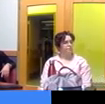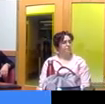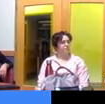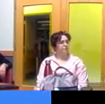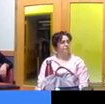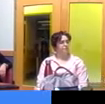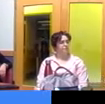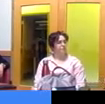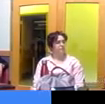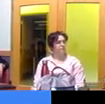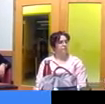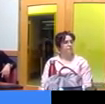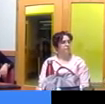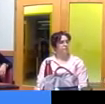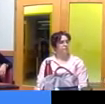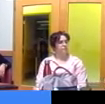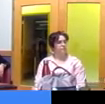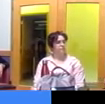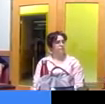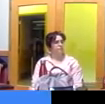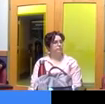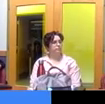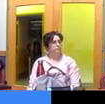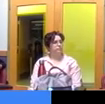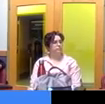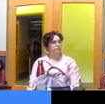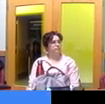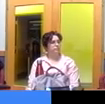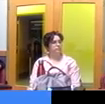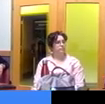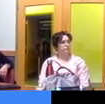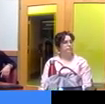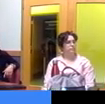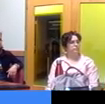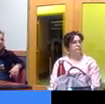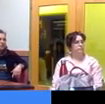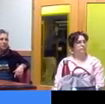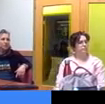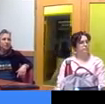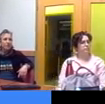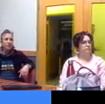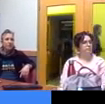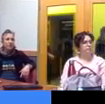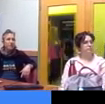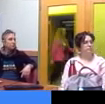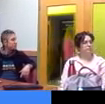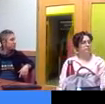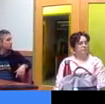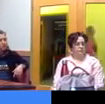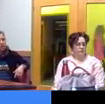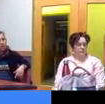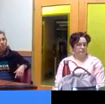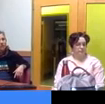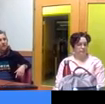patients leave knowing and having a pretty good sense of what's going to happen for them during their abortion, so that when they're having a